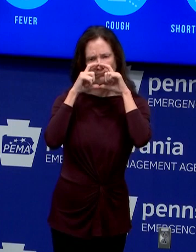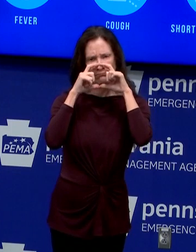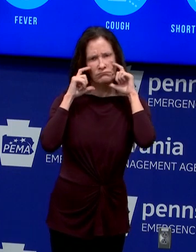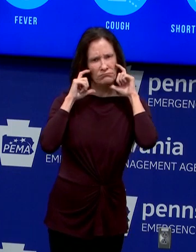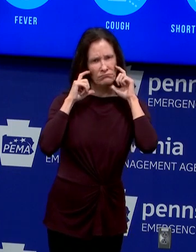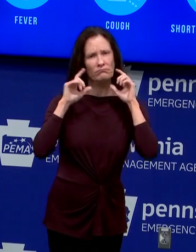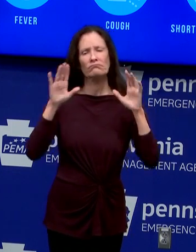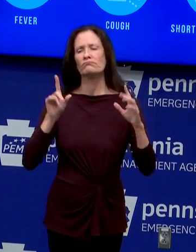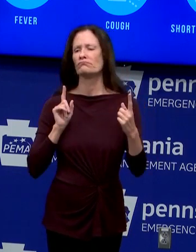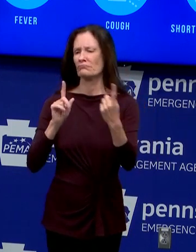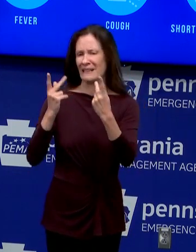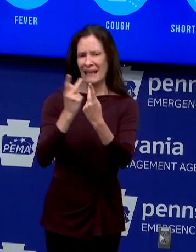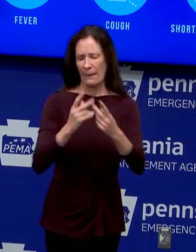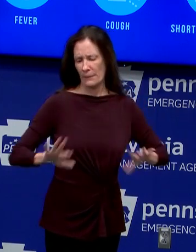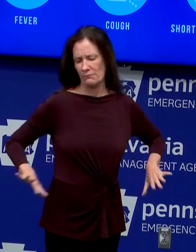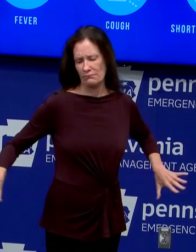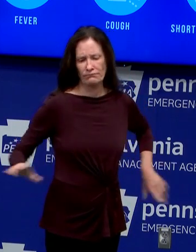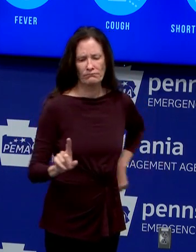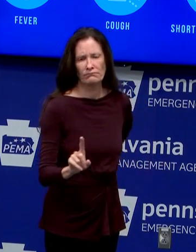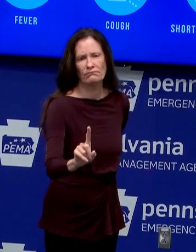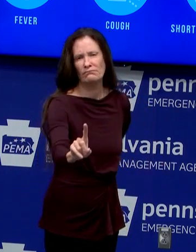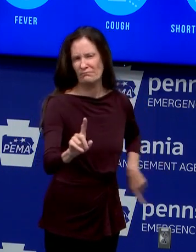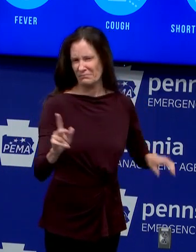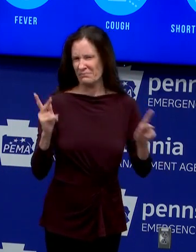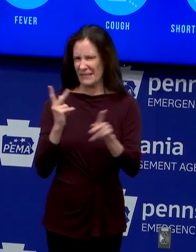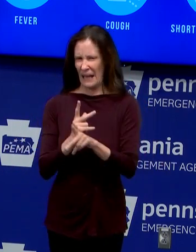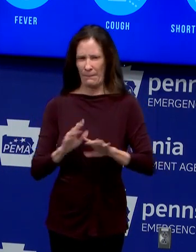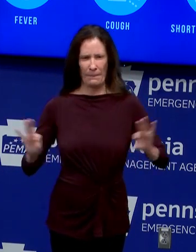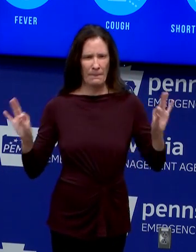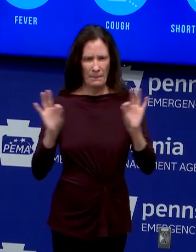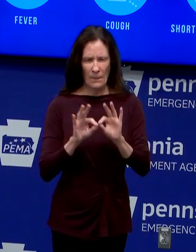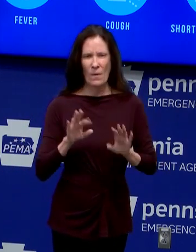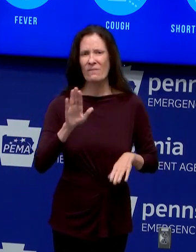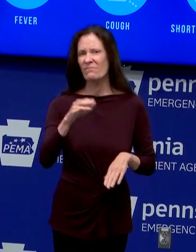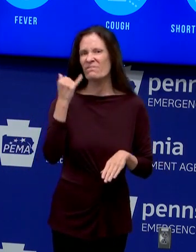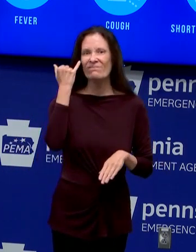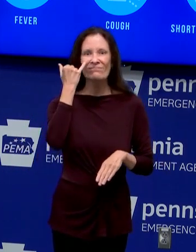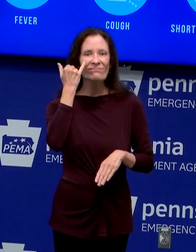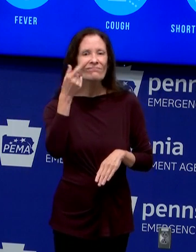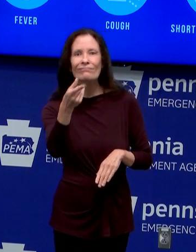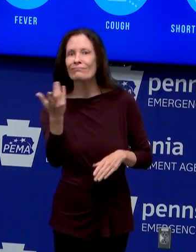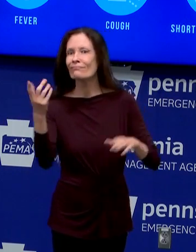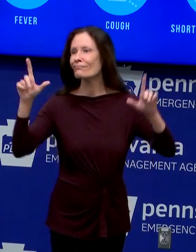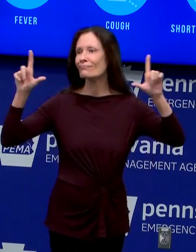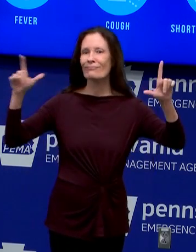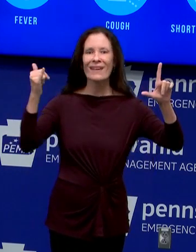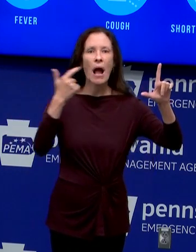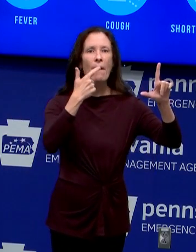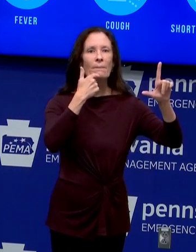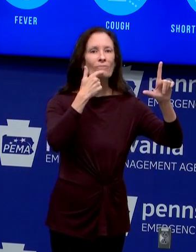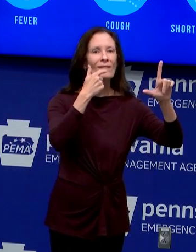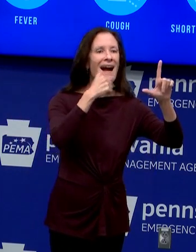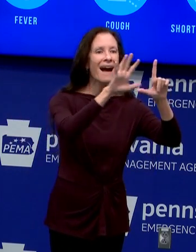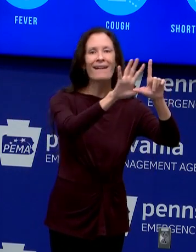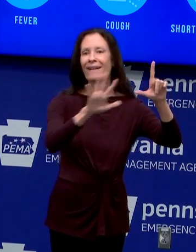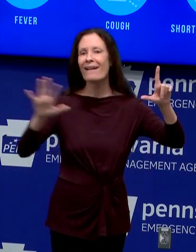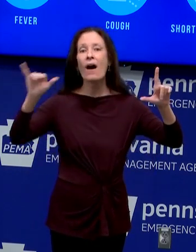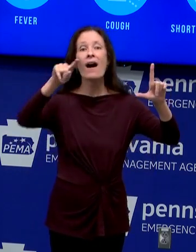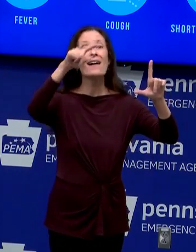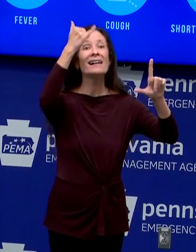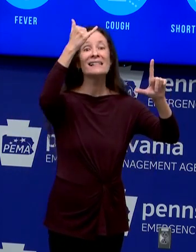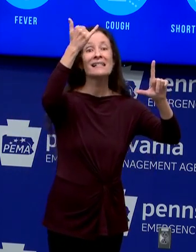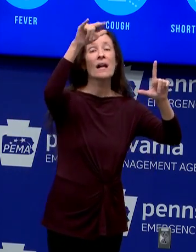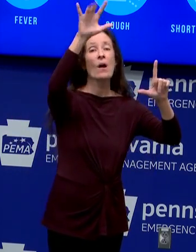others. If you live in an area that has turned from red to yellow, please continue to practice social